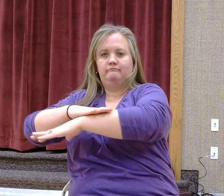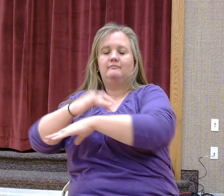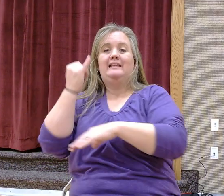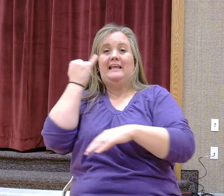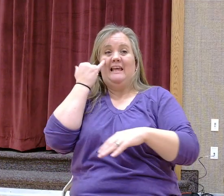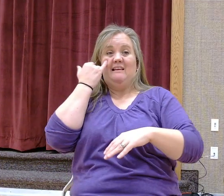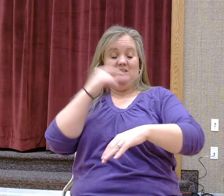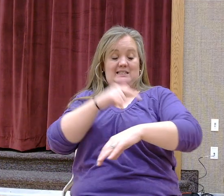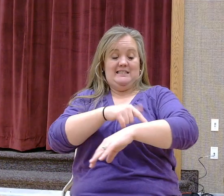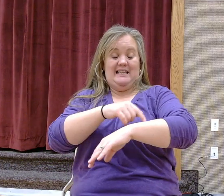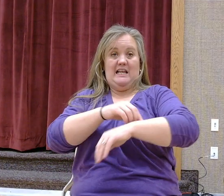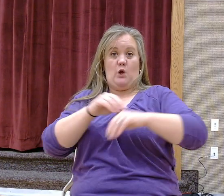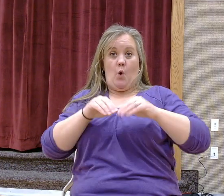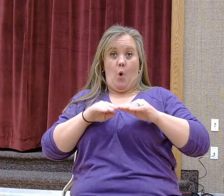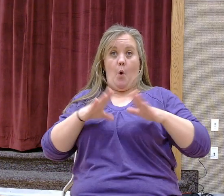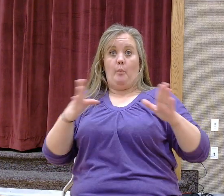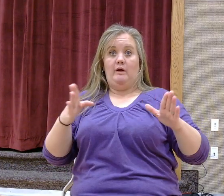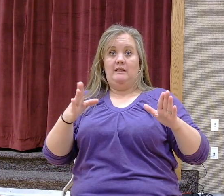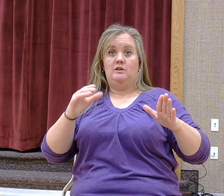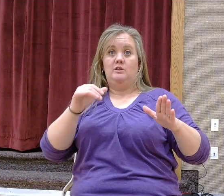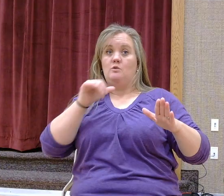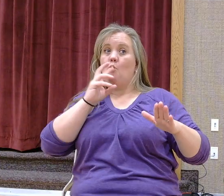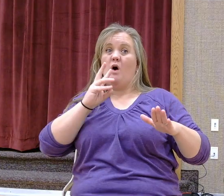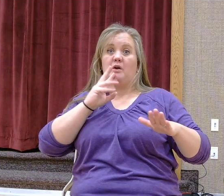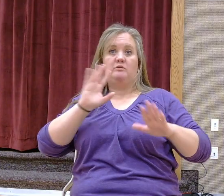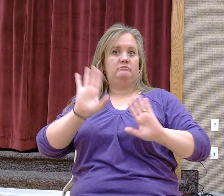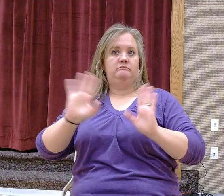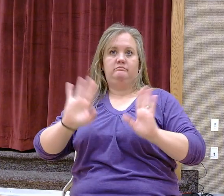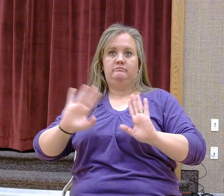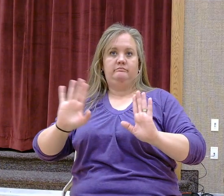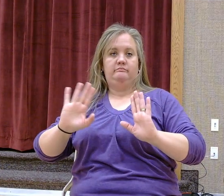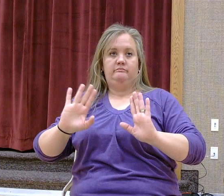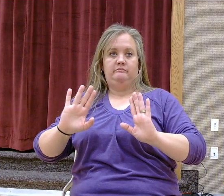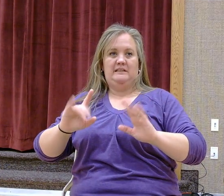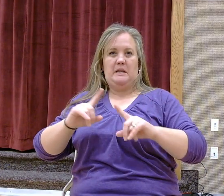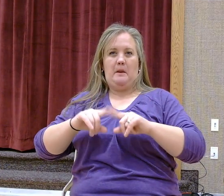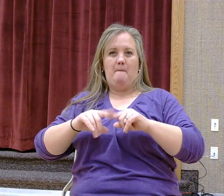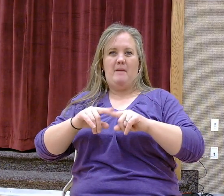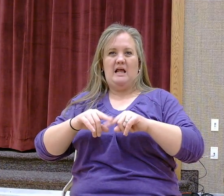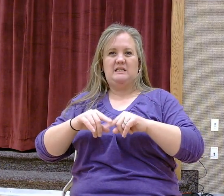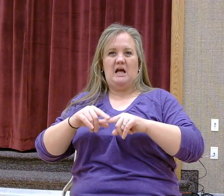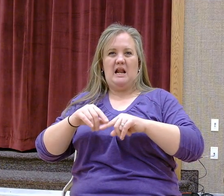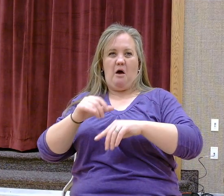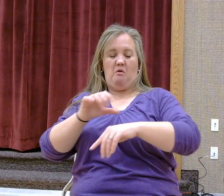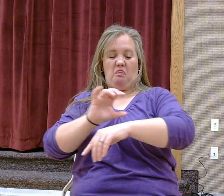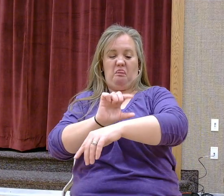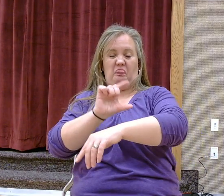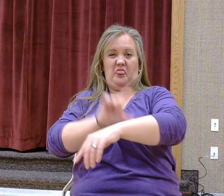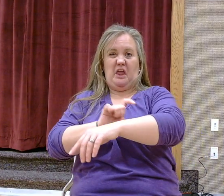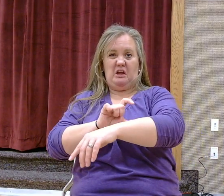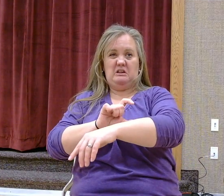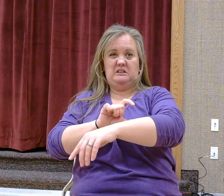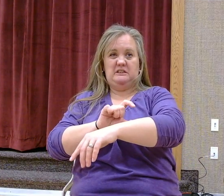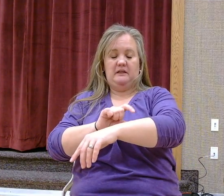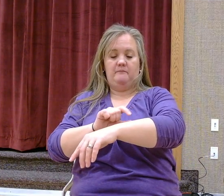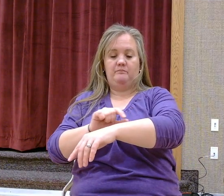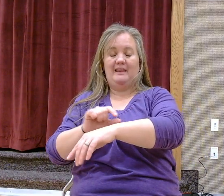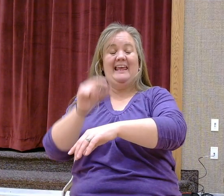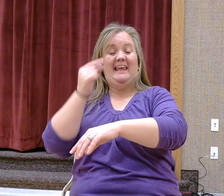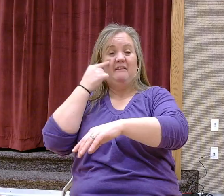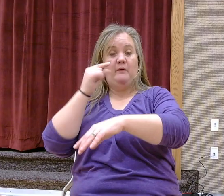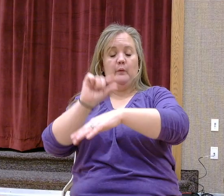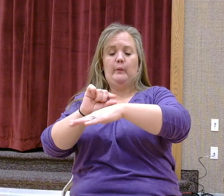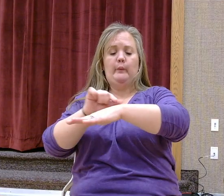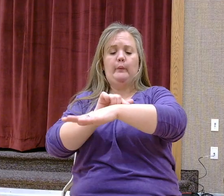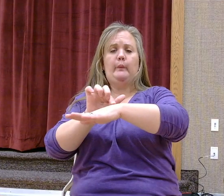that, don't run cool water over that, depending on the thickness of that burn. These are superficial burns. Obviously, you want